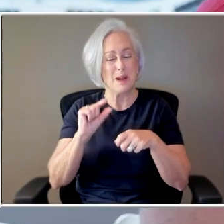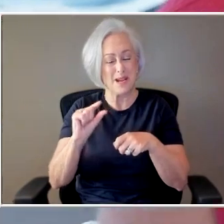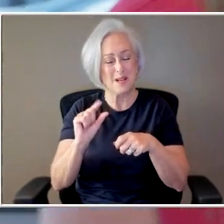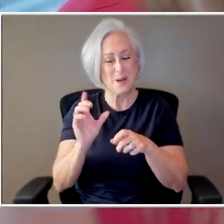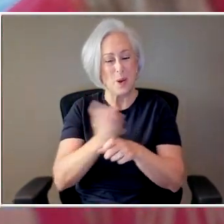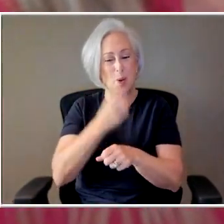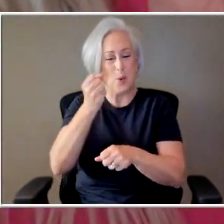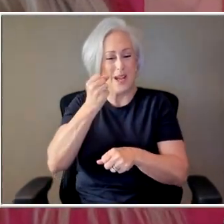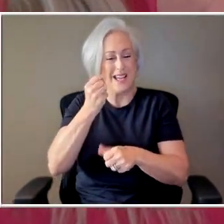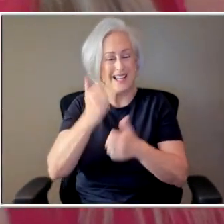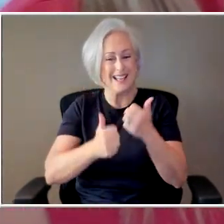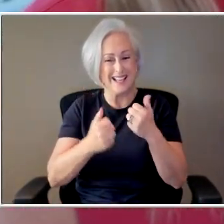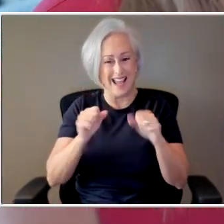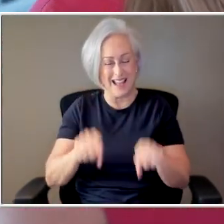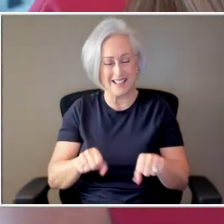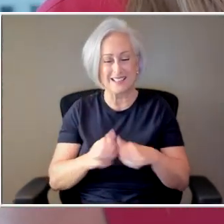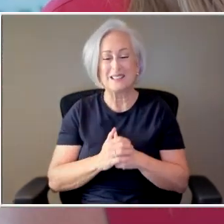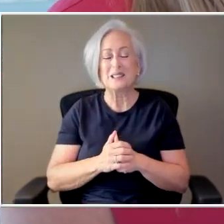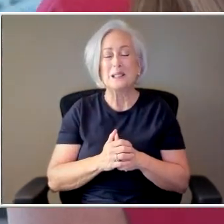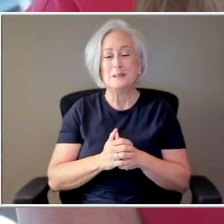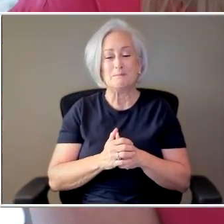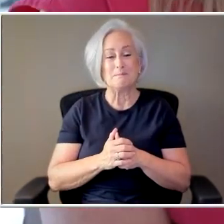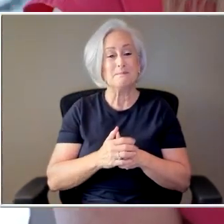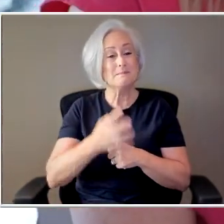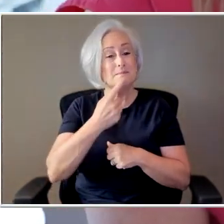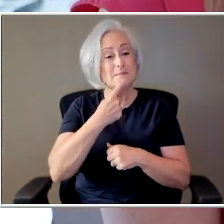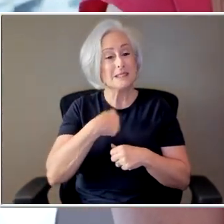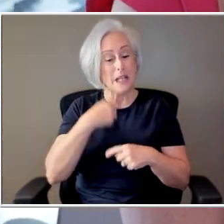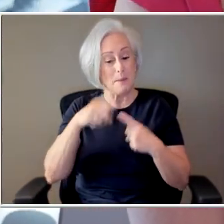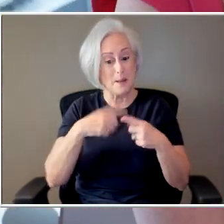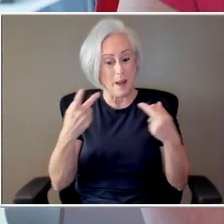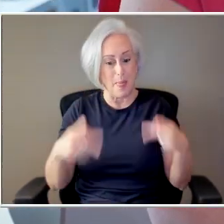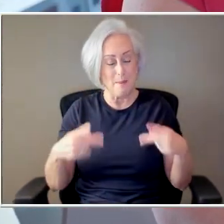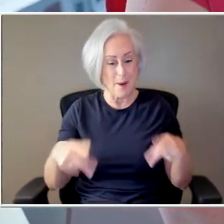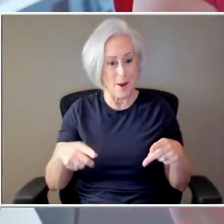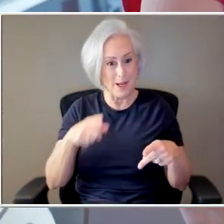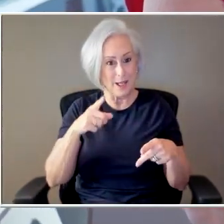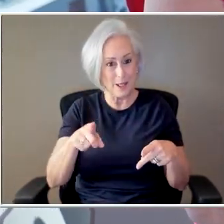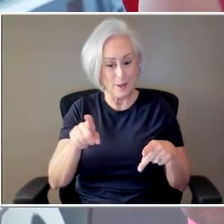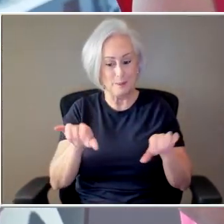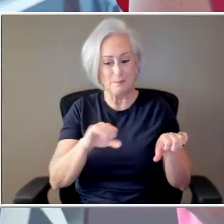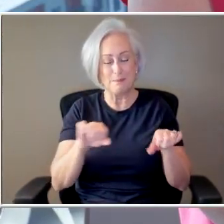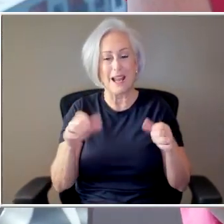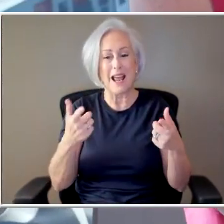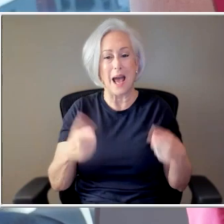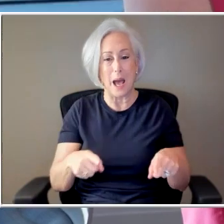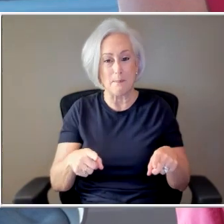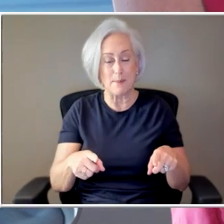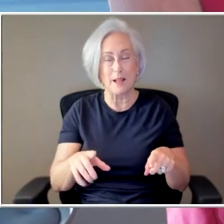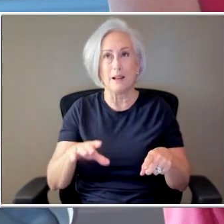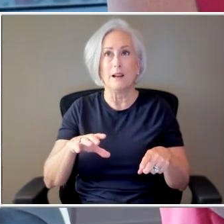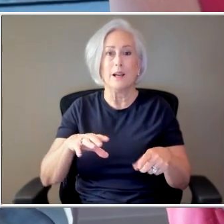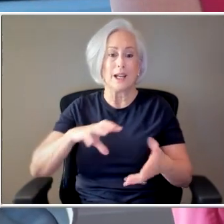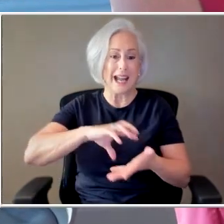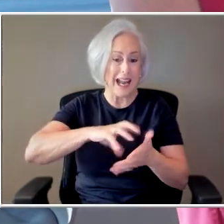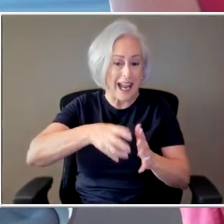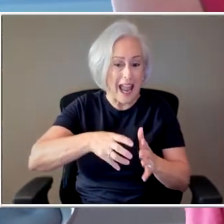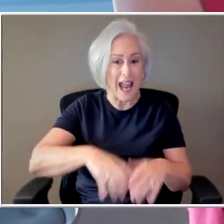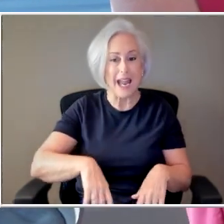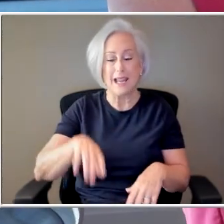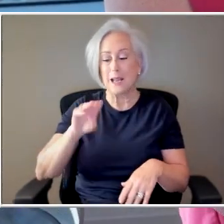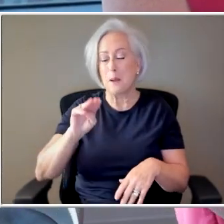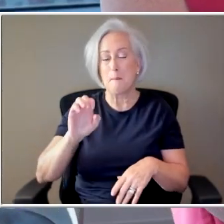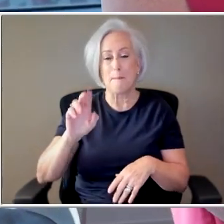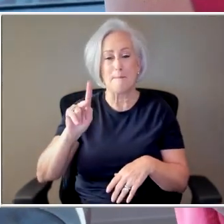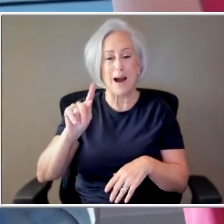Let's talk a little bit about the party, because you were able to pull this all together, and of course you have cake, you have mocktails, you have a little bit of everything. How